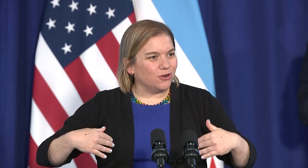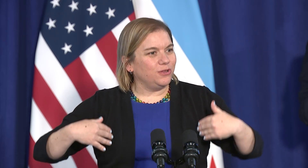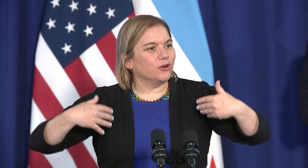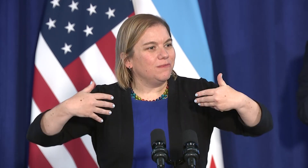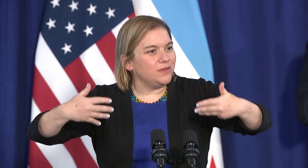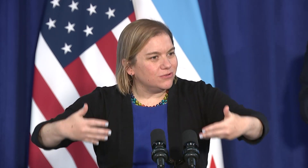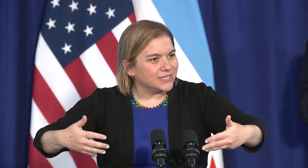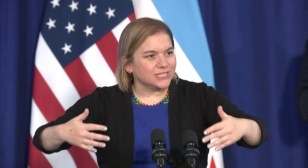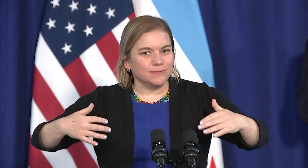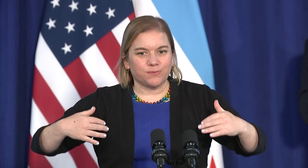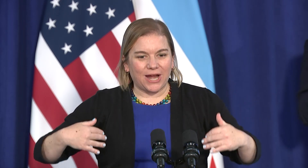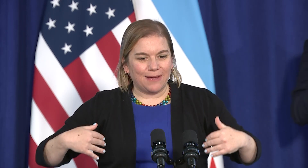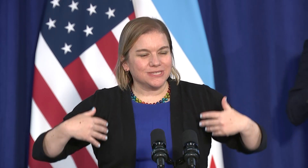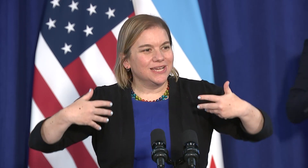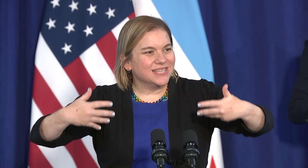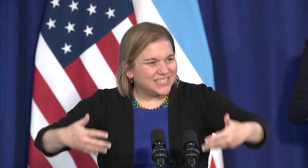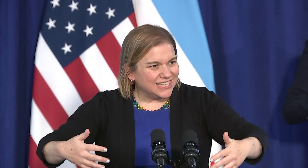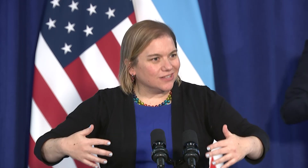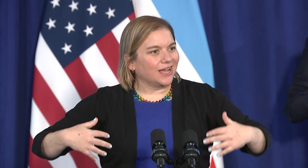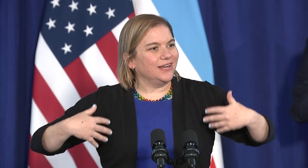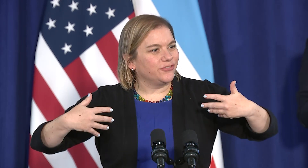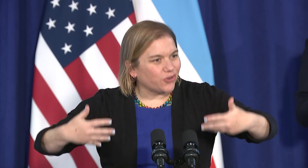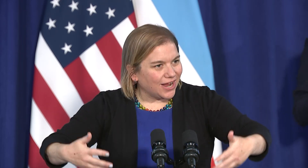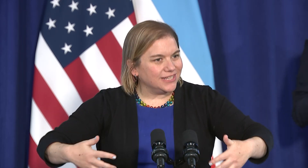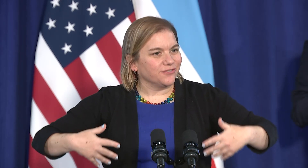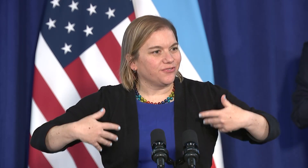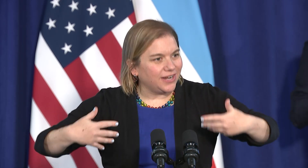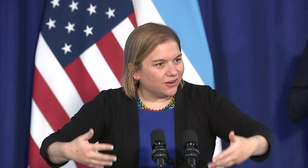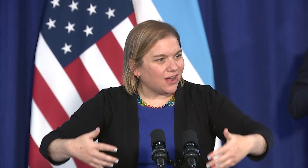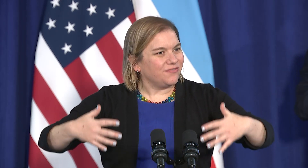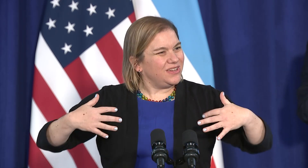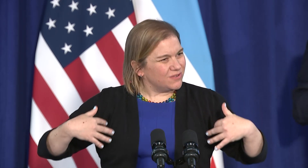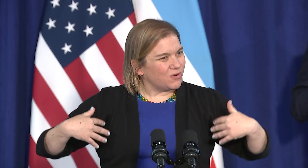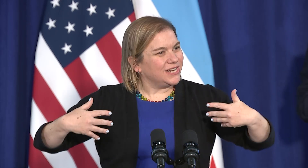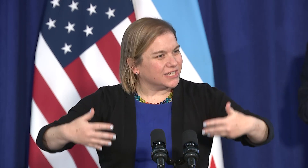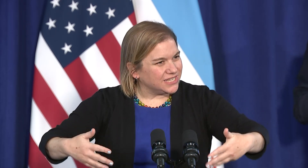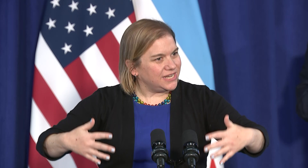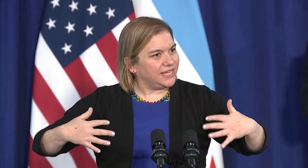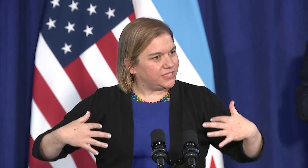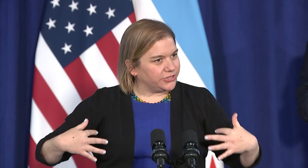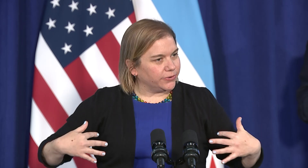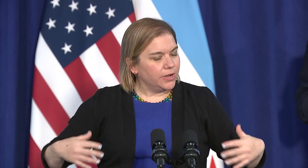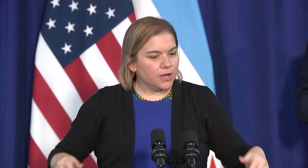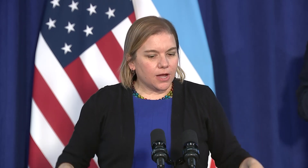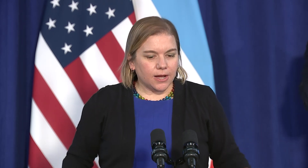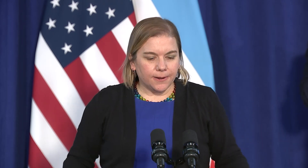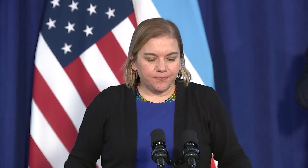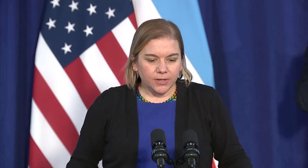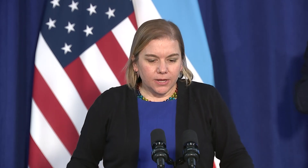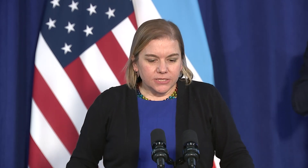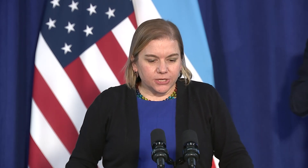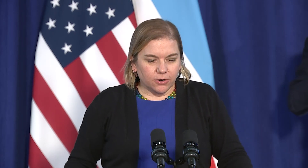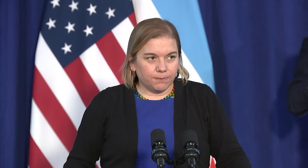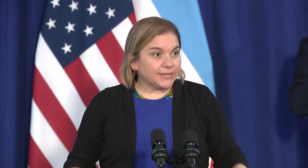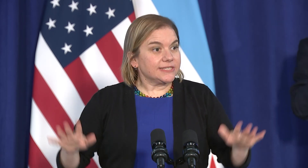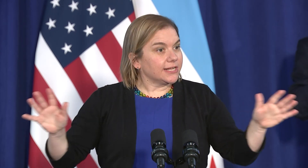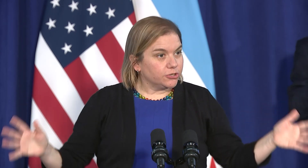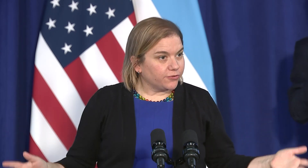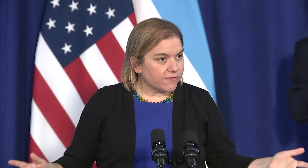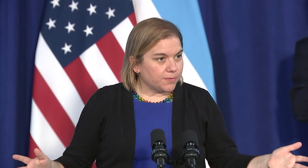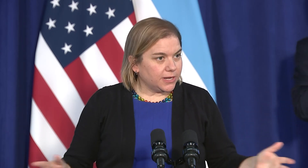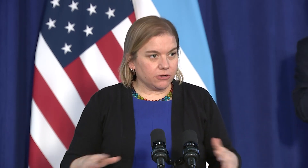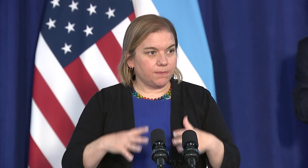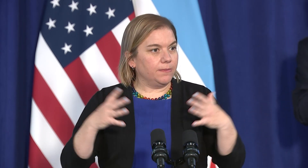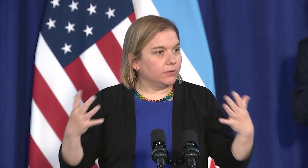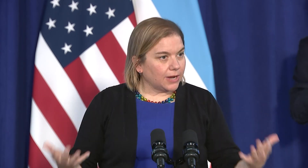and that, your immune system is perhaps still kind of trying to fight it off even when it doesn't need to. But that's not